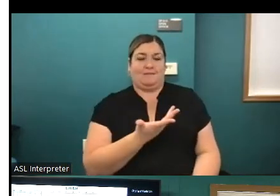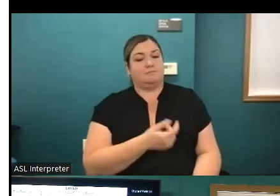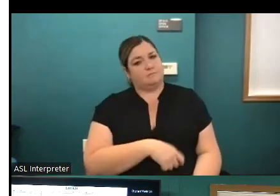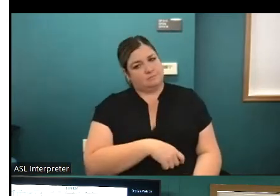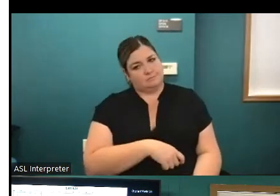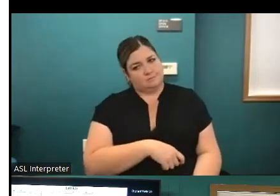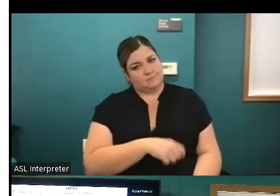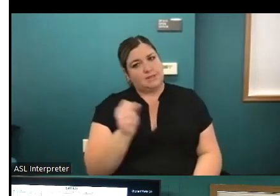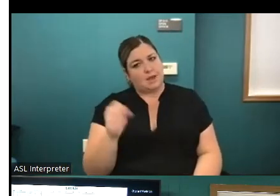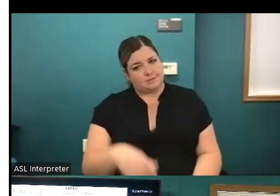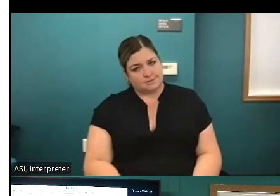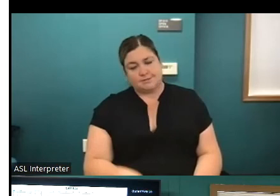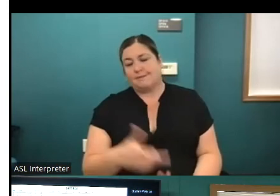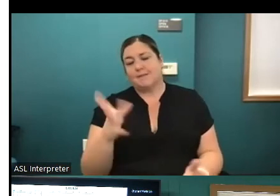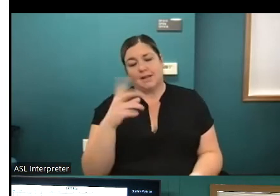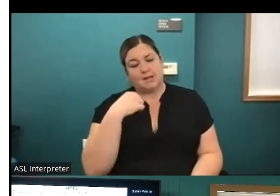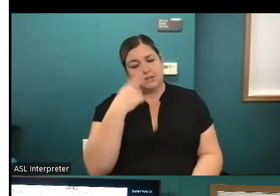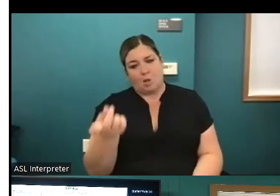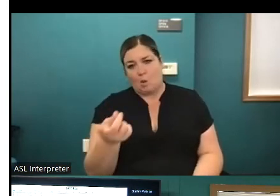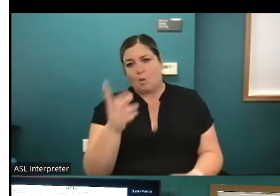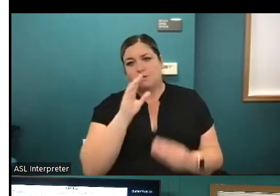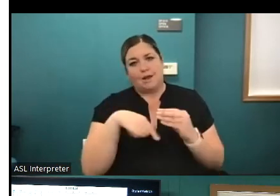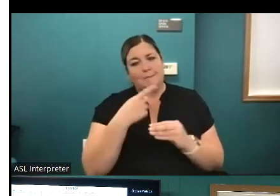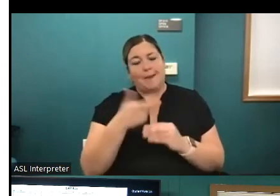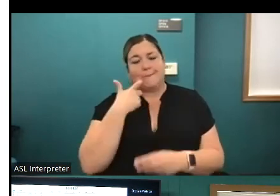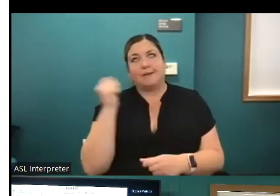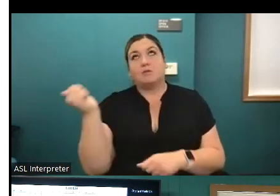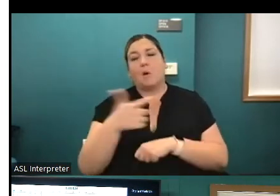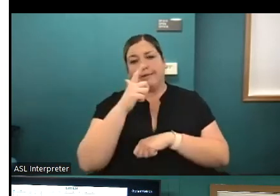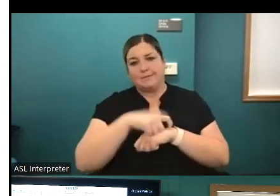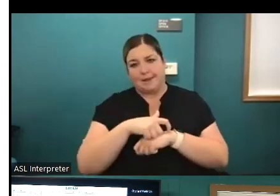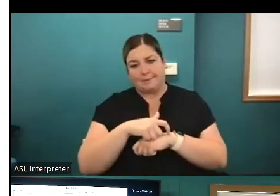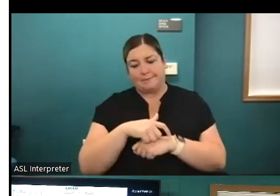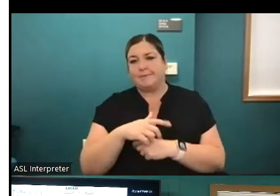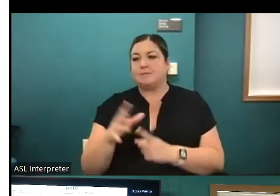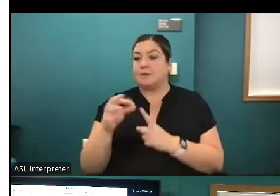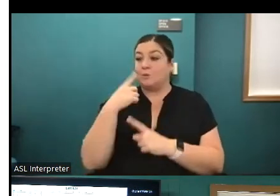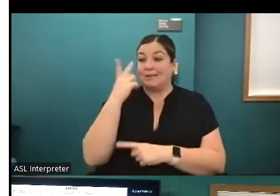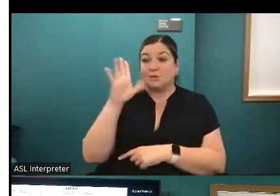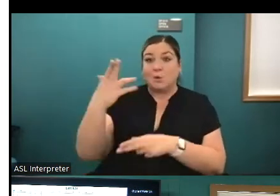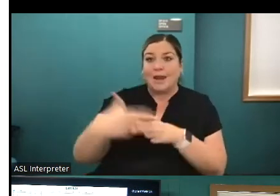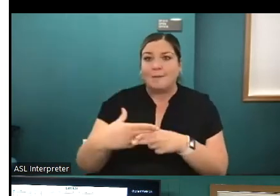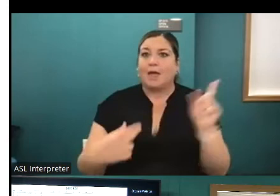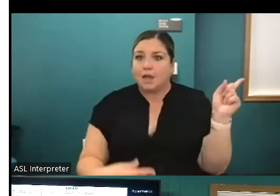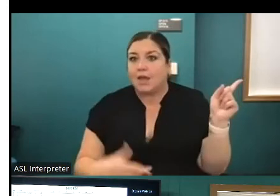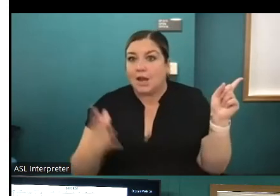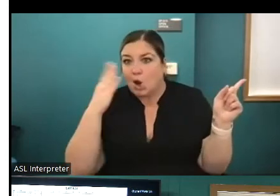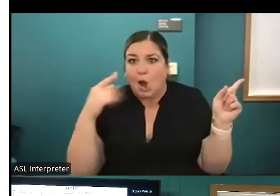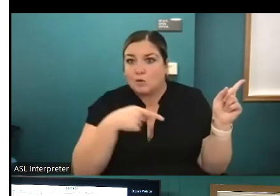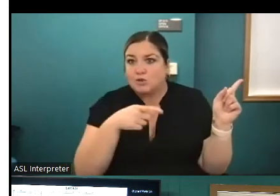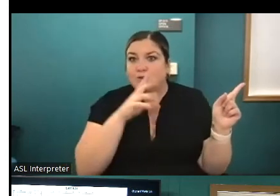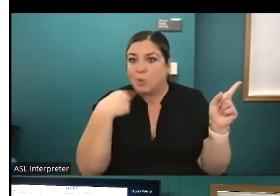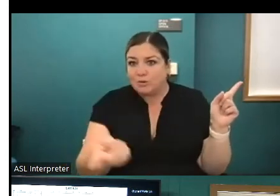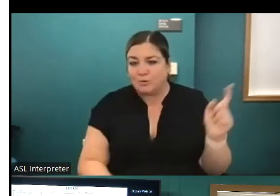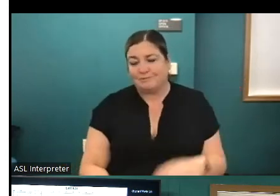We they talk have. about remote mics all the time. Exactly, and we know that. Yeah. Especially when I see your name, I'm like, oh,